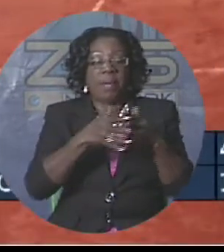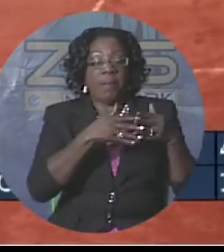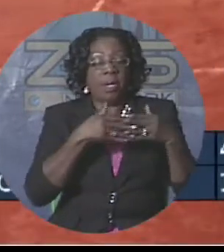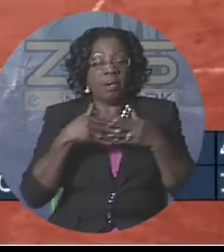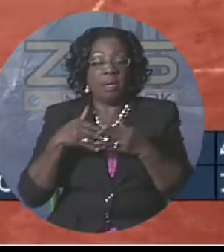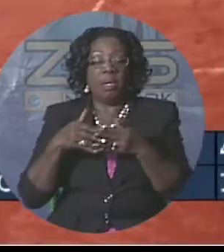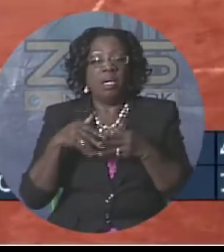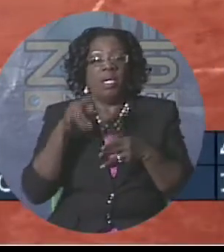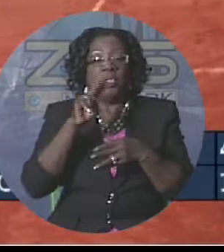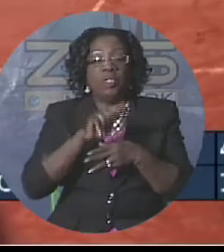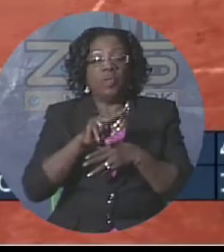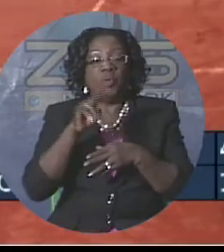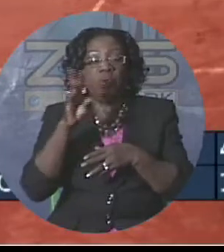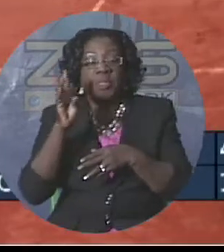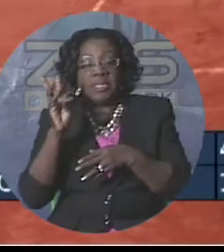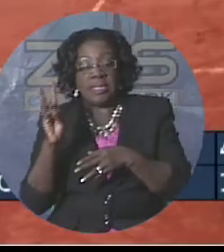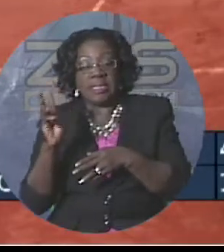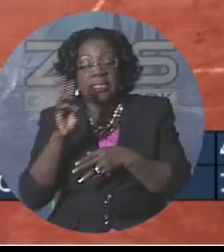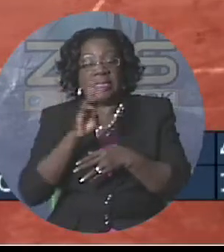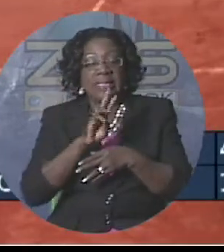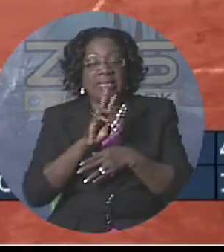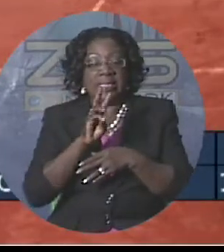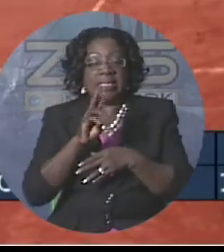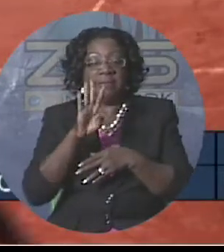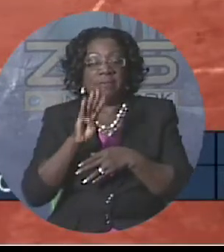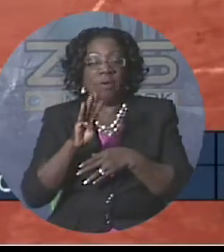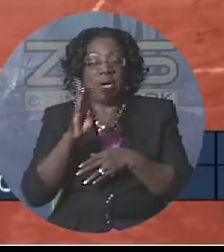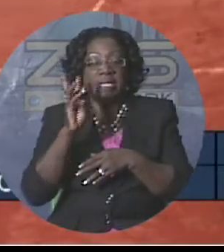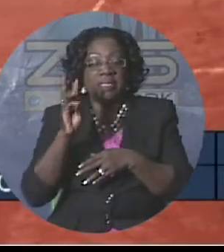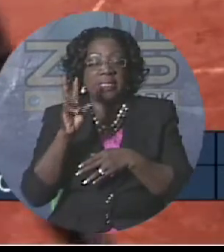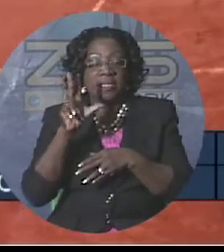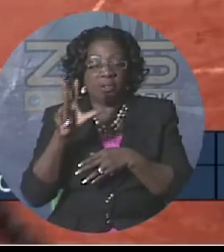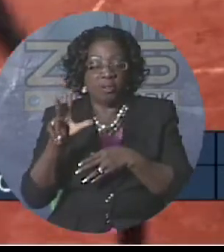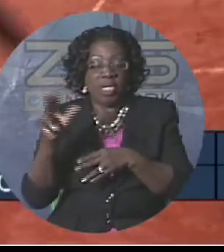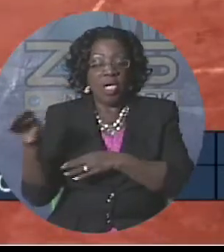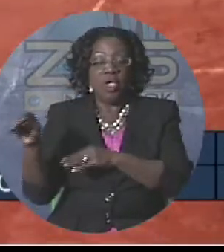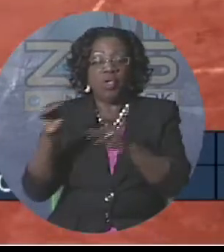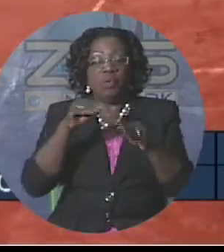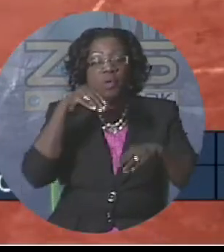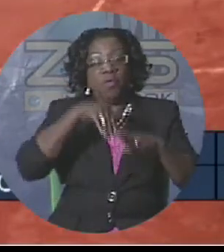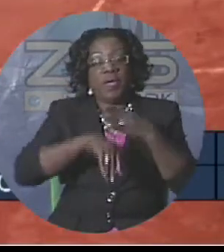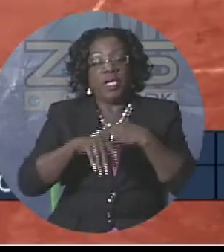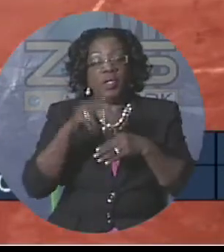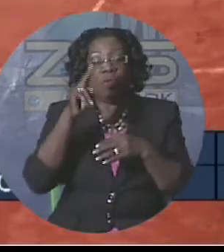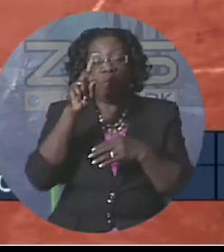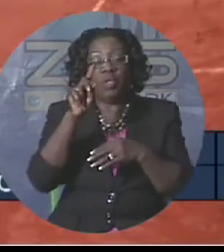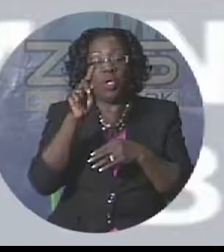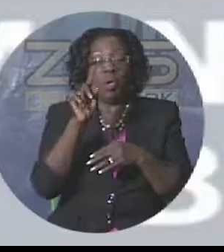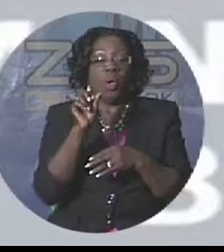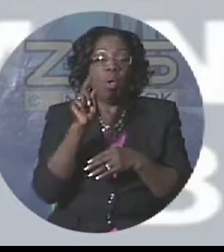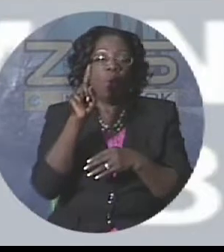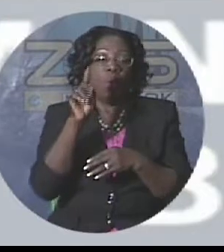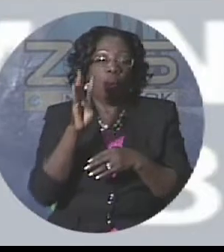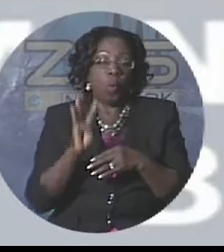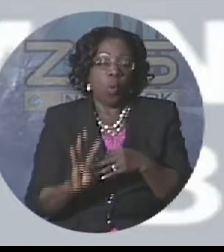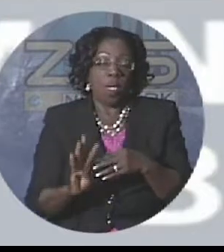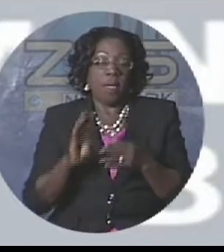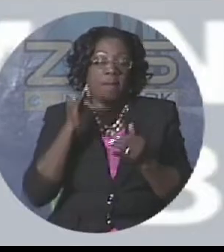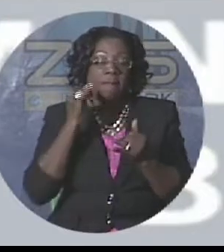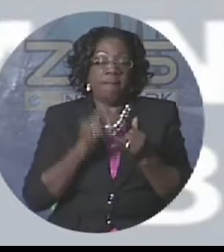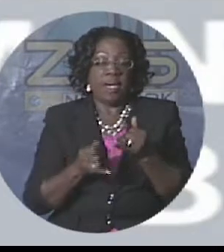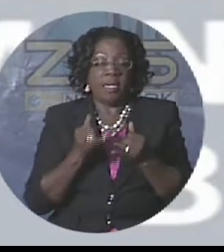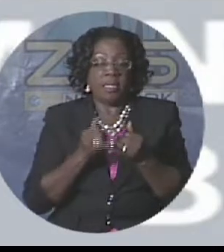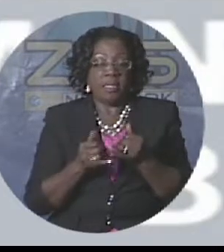Fawcett, 2-6, 6-4, and 6-3 to move into the quarterfinals. From the minor league